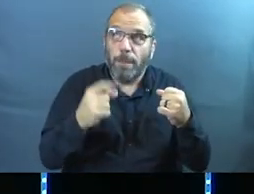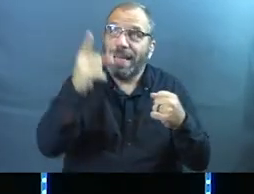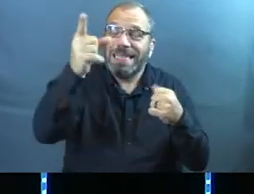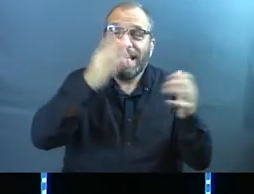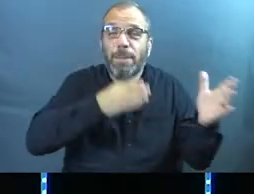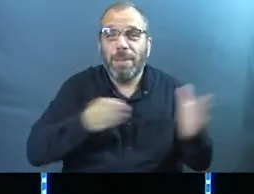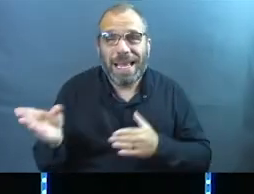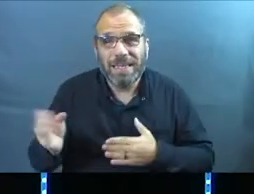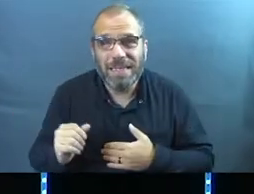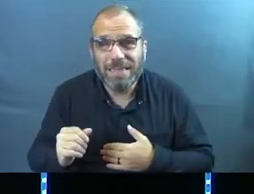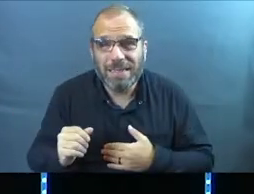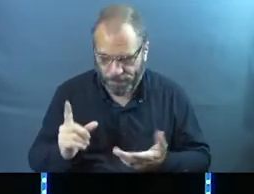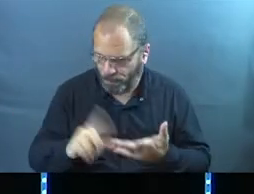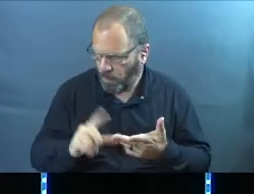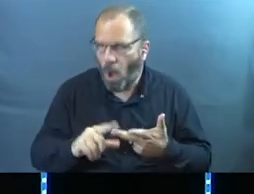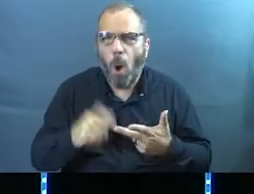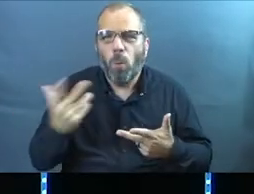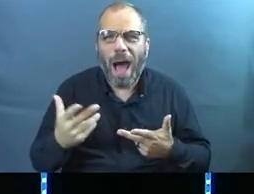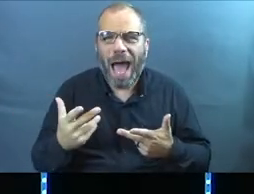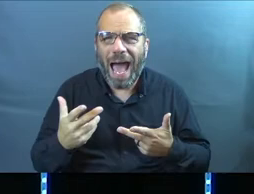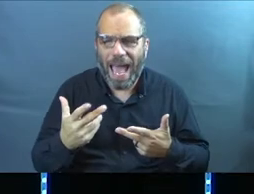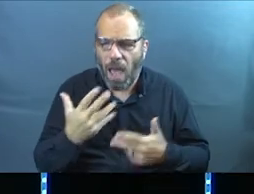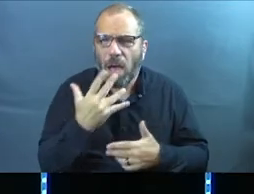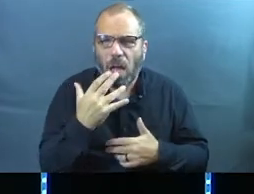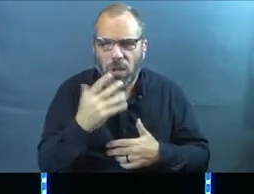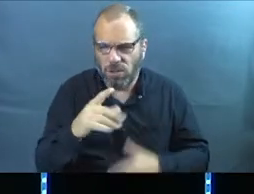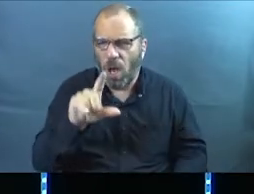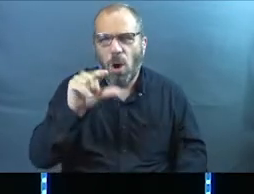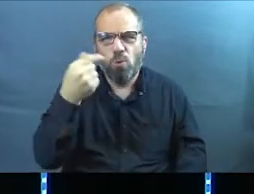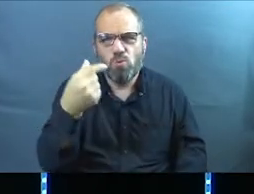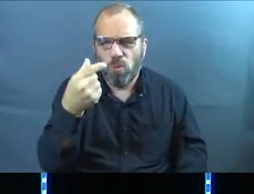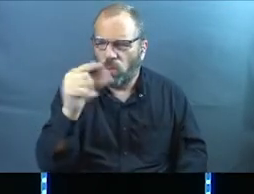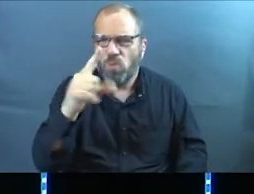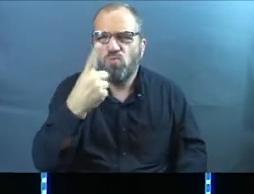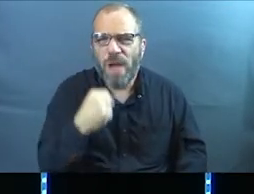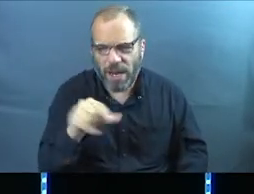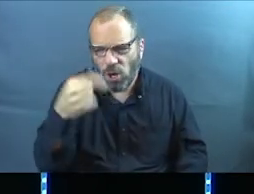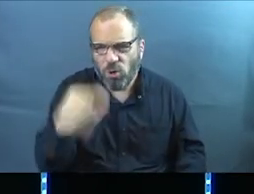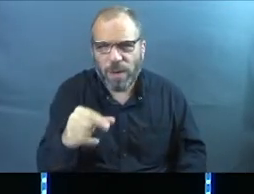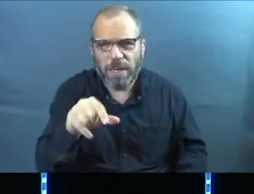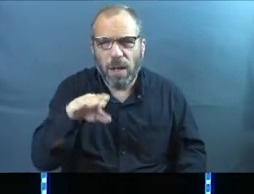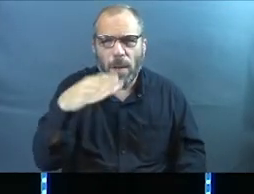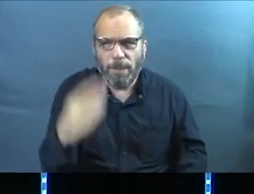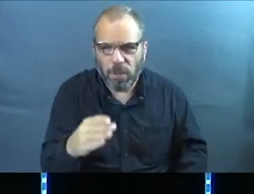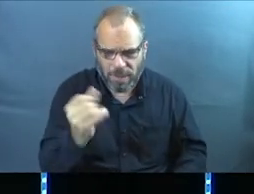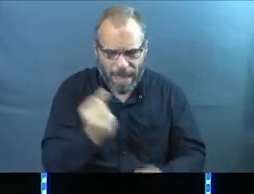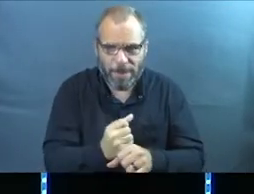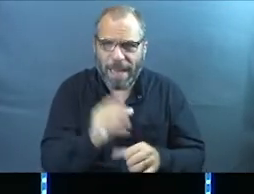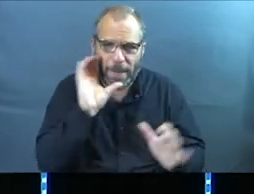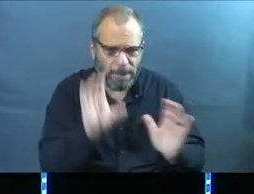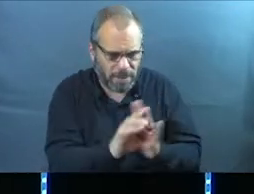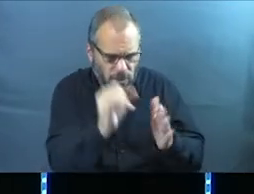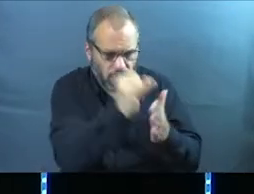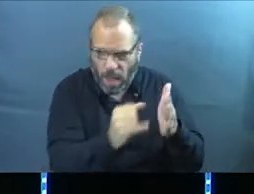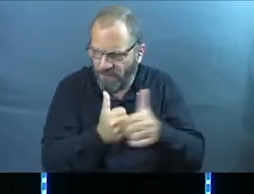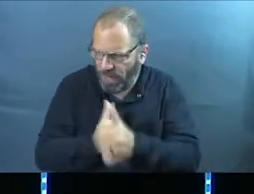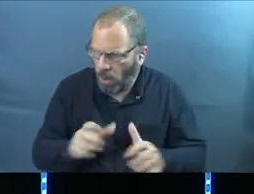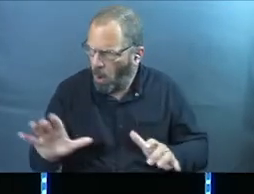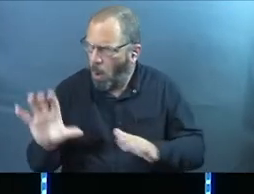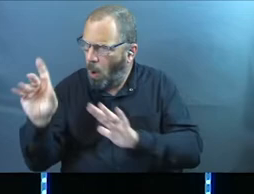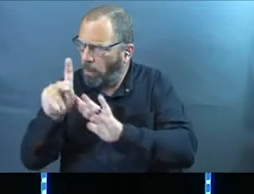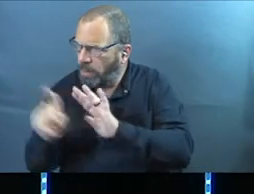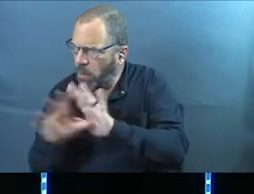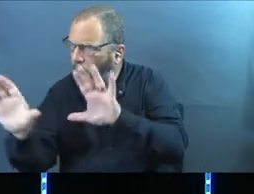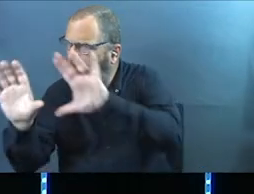so. Why are there primary colors? And why is there a color wheel? And why is there color theory that help artists know if you follow these